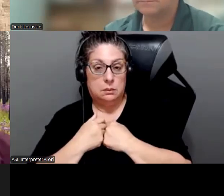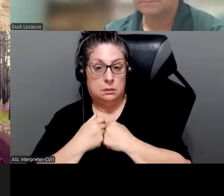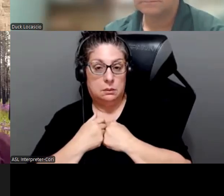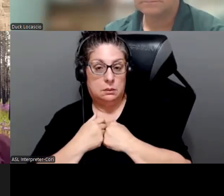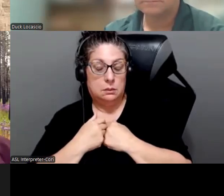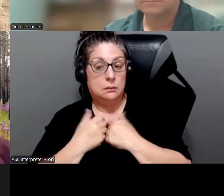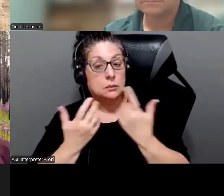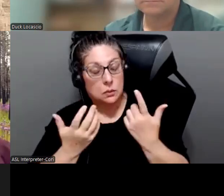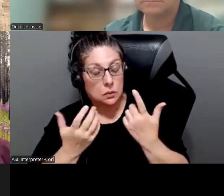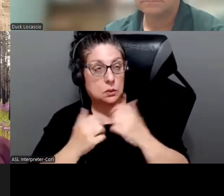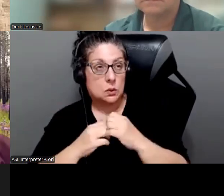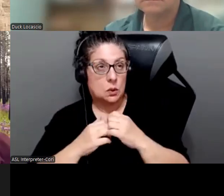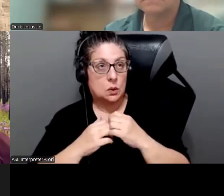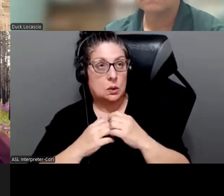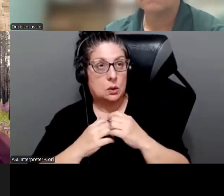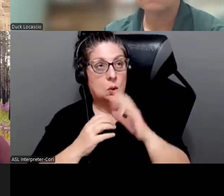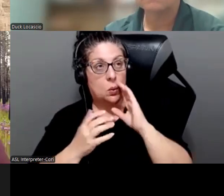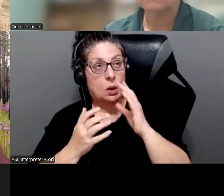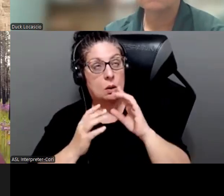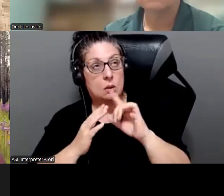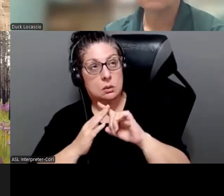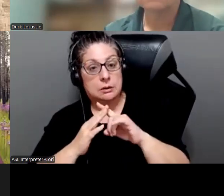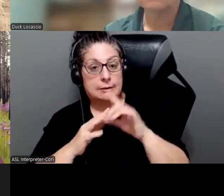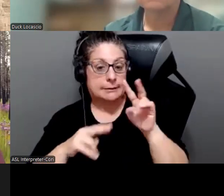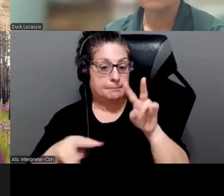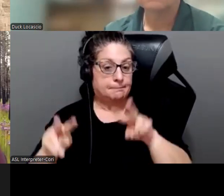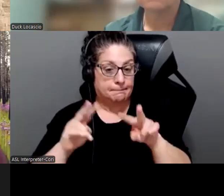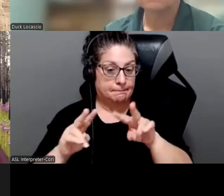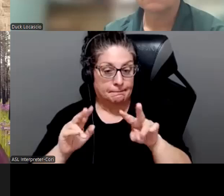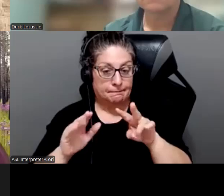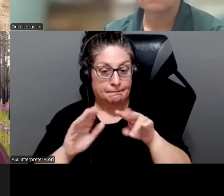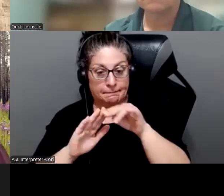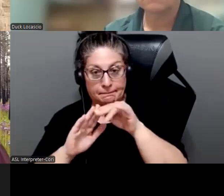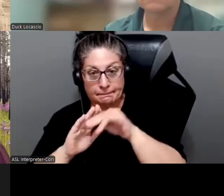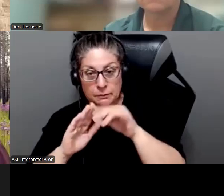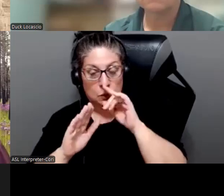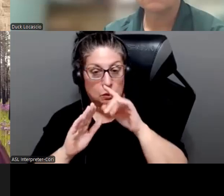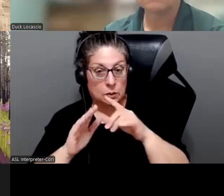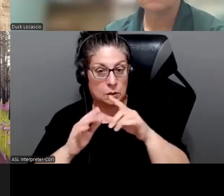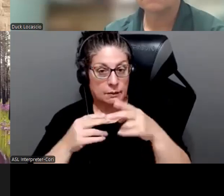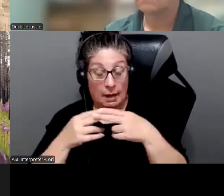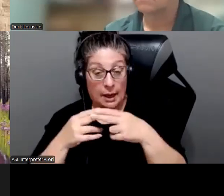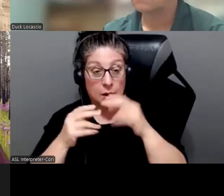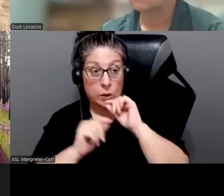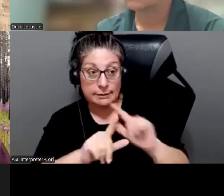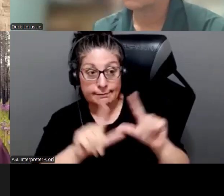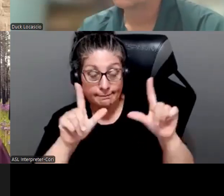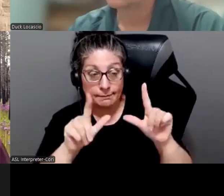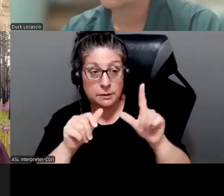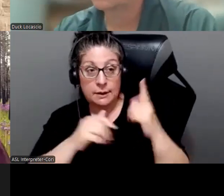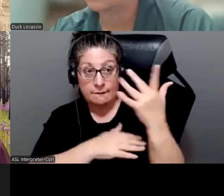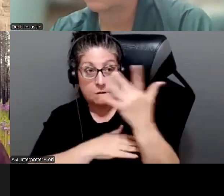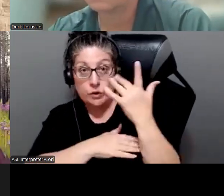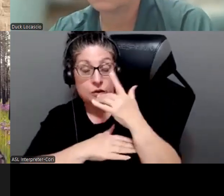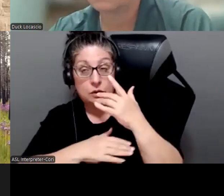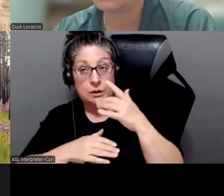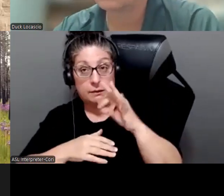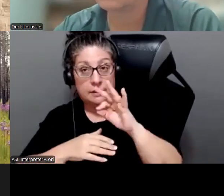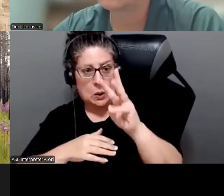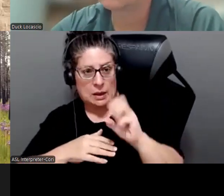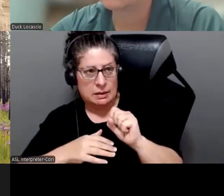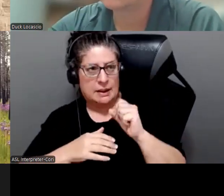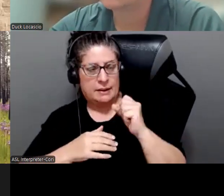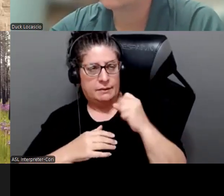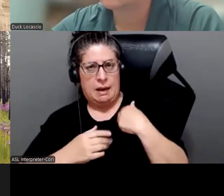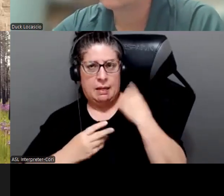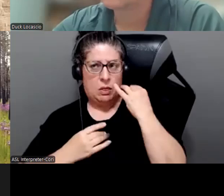So I'd like to start the slides. And if we come up with the first slide, you know, as a Forester Fish and Wildlife Service, I thought